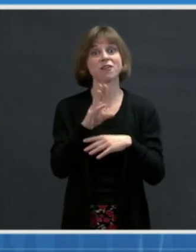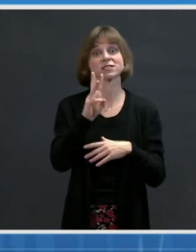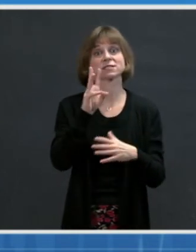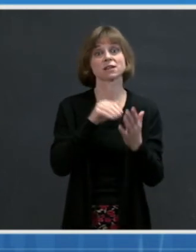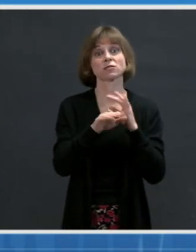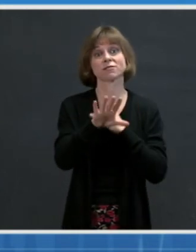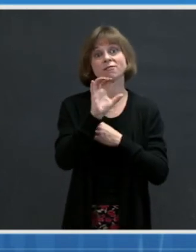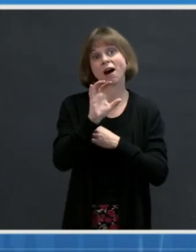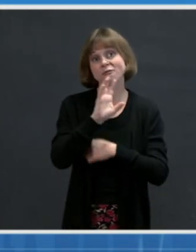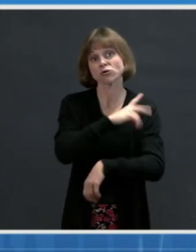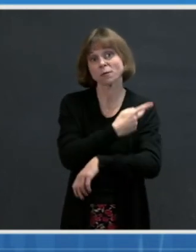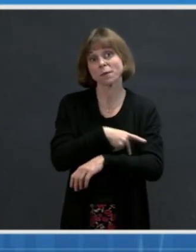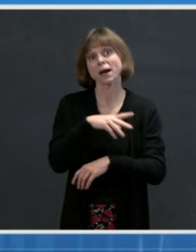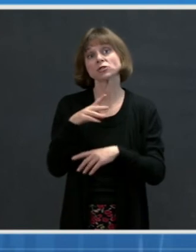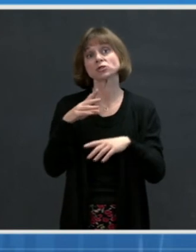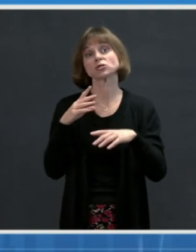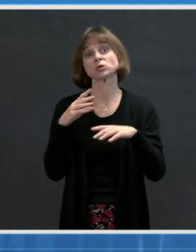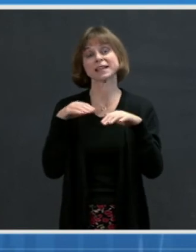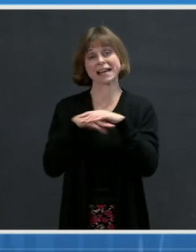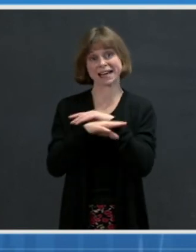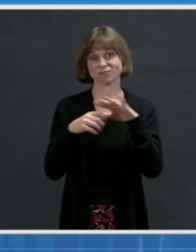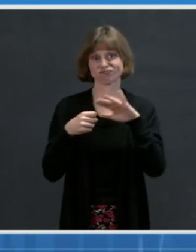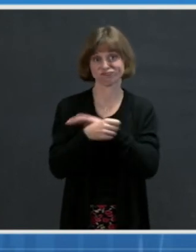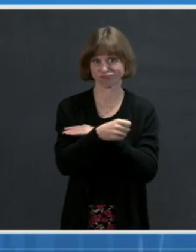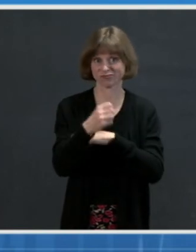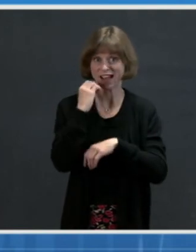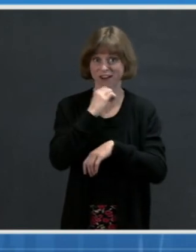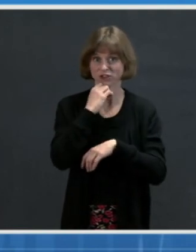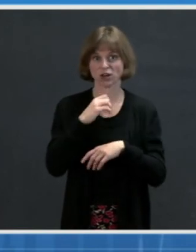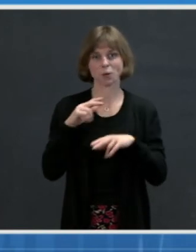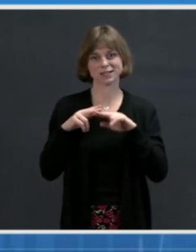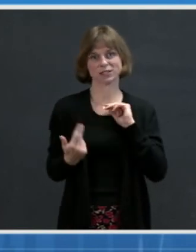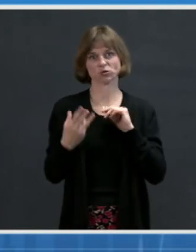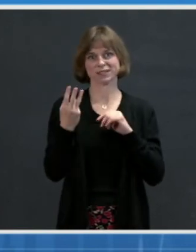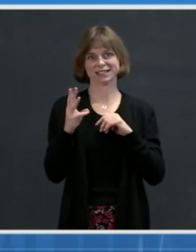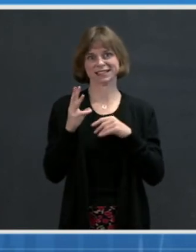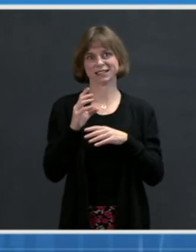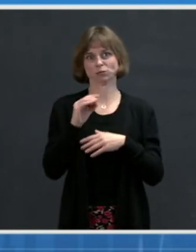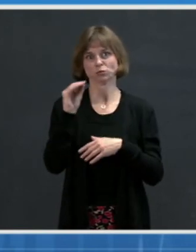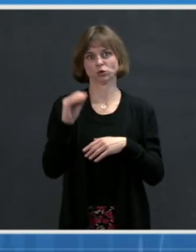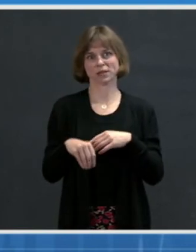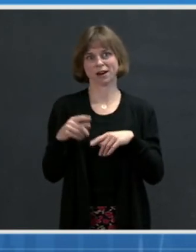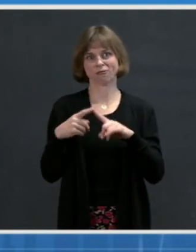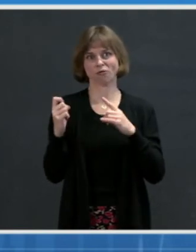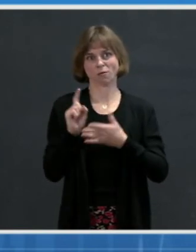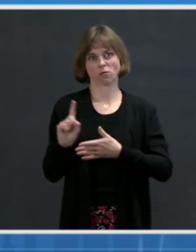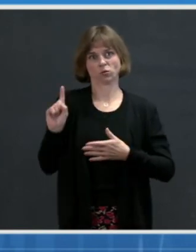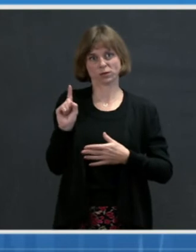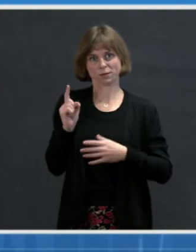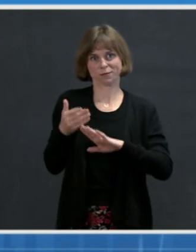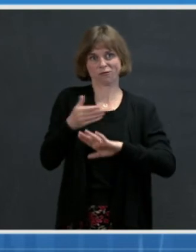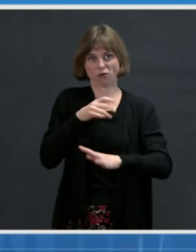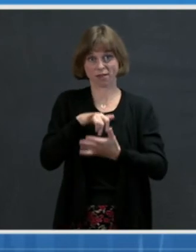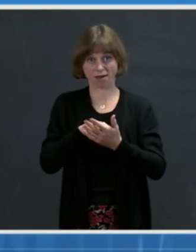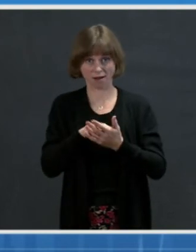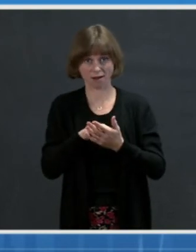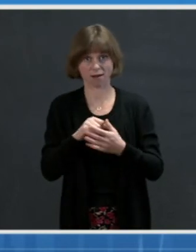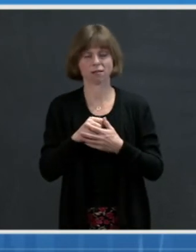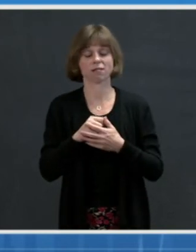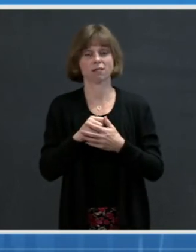with COVID-19 were admitted per day, a decrease of 16% from the week prior. The number of reported deaths is